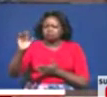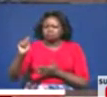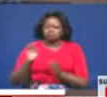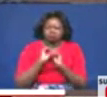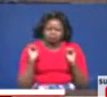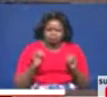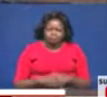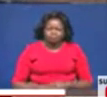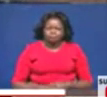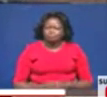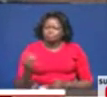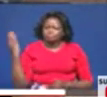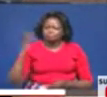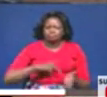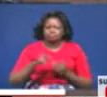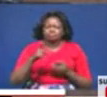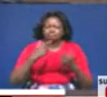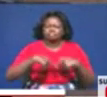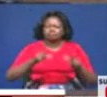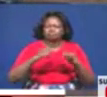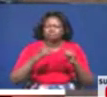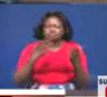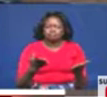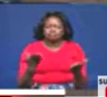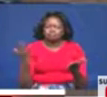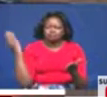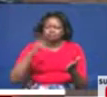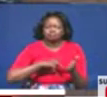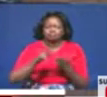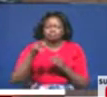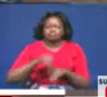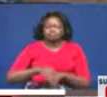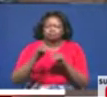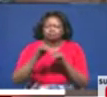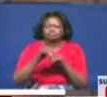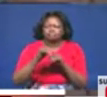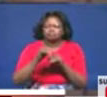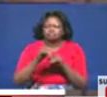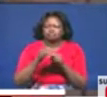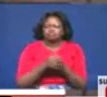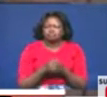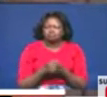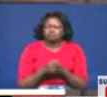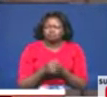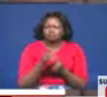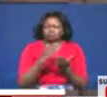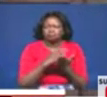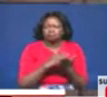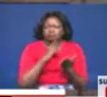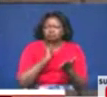direct procurement in this one, which is allowed. But now direct procurement, according to Kenneth, in his statement, he told